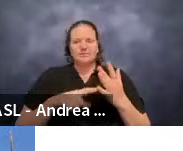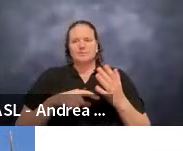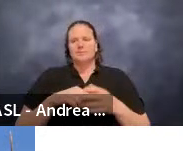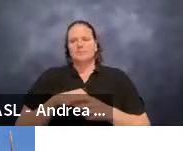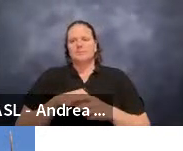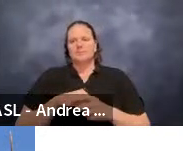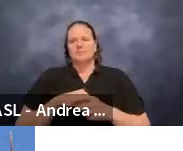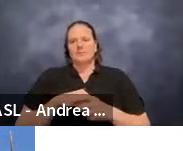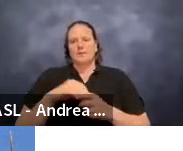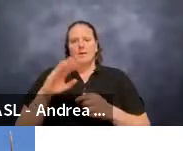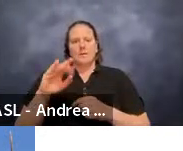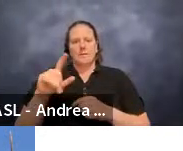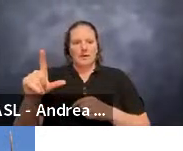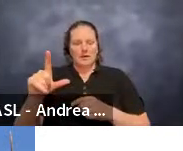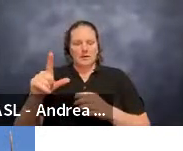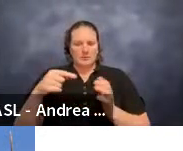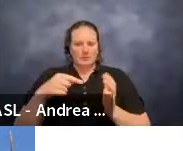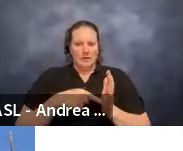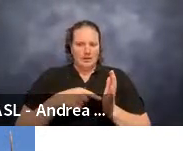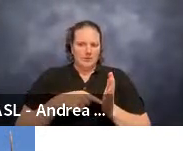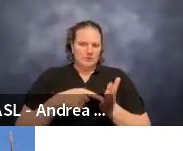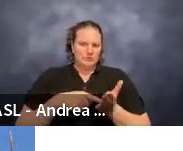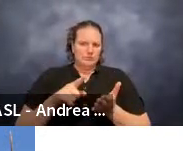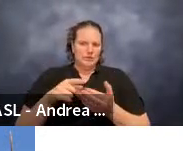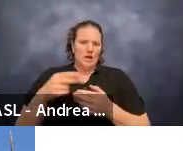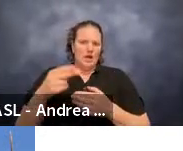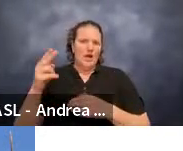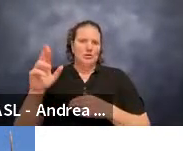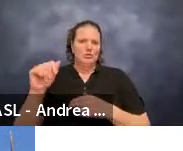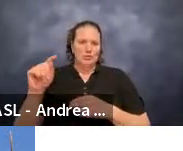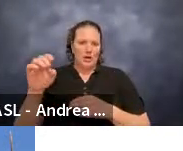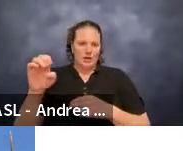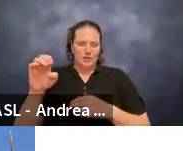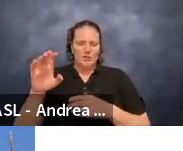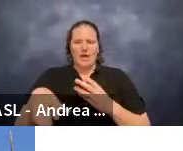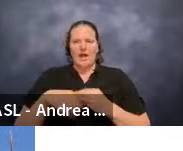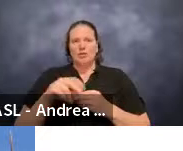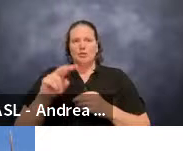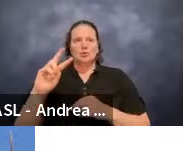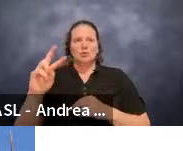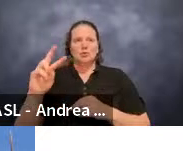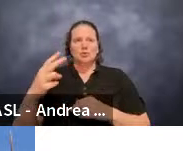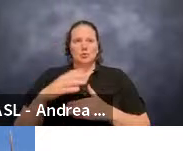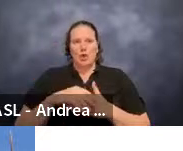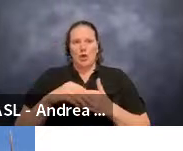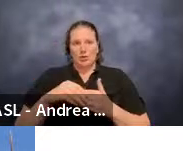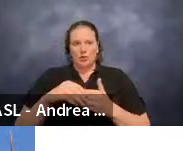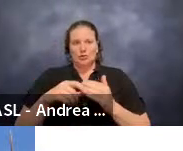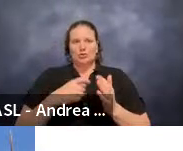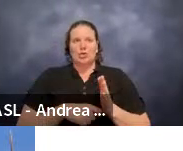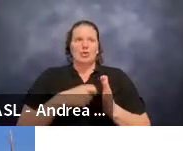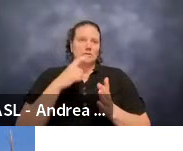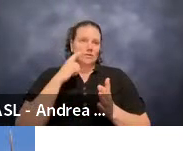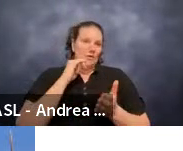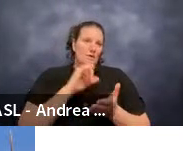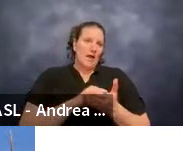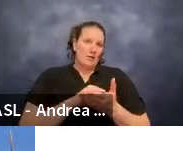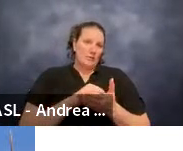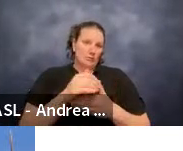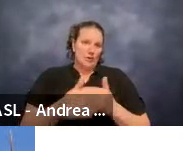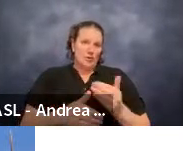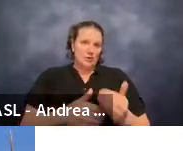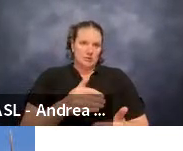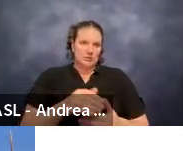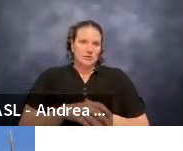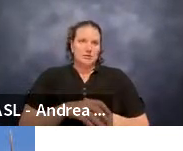is mailed to that owner at that higher rate. We add on a $2 surcharge for that process because